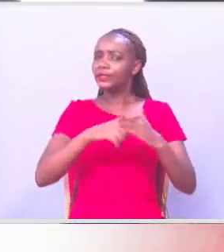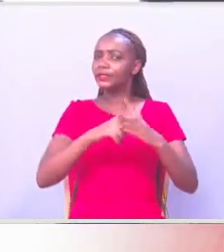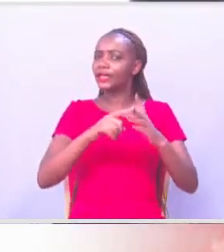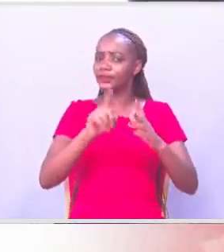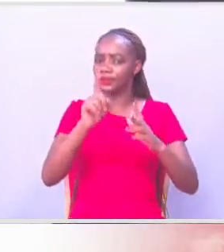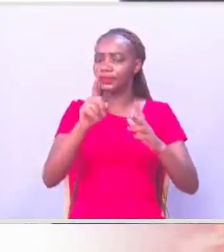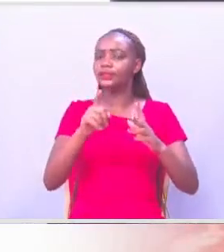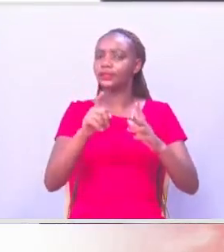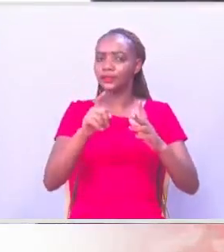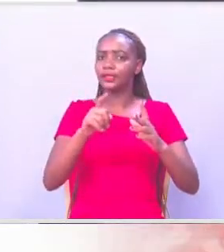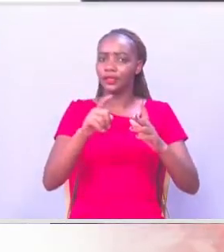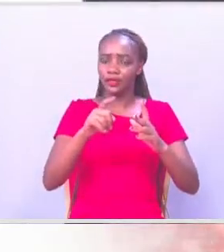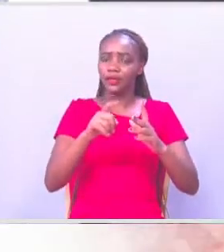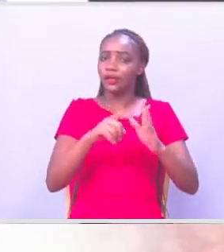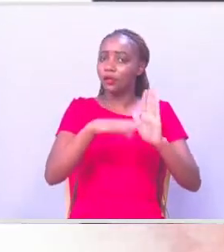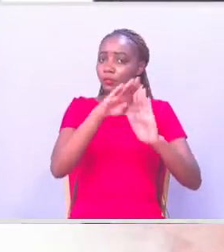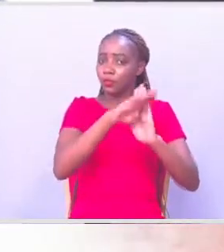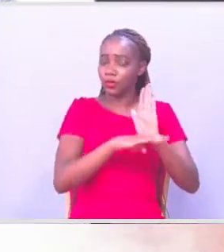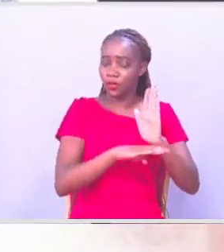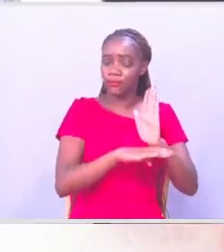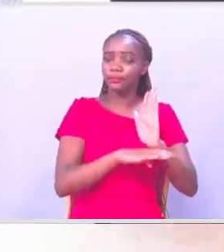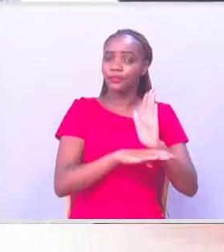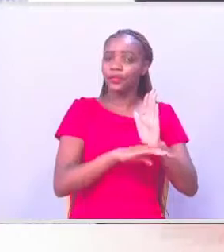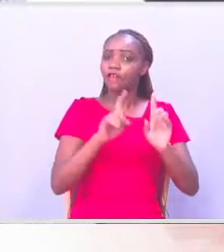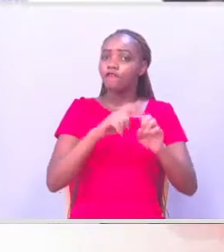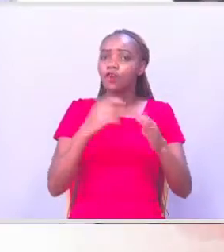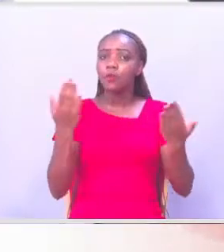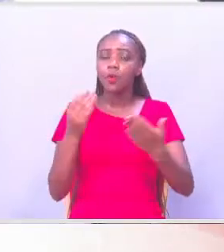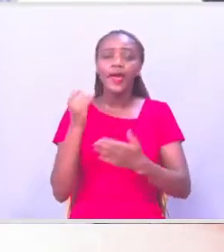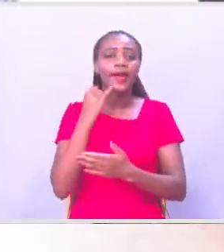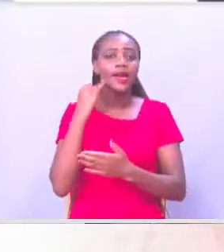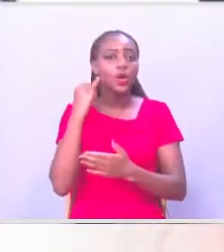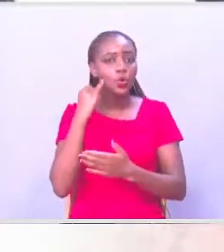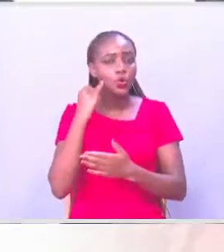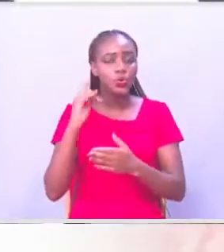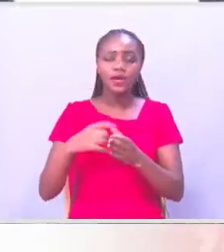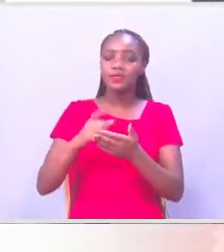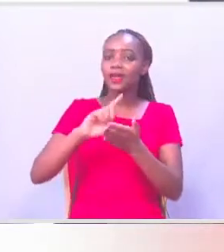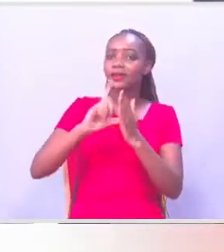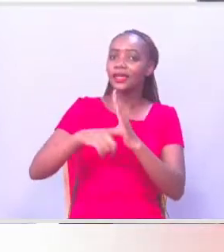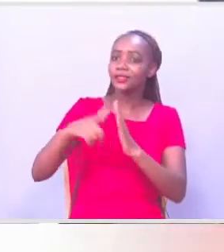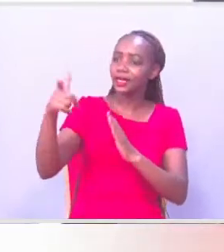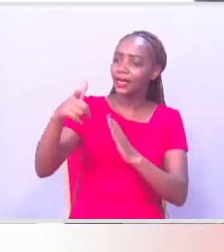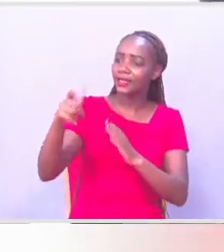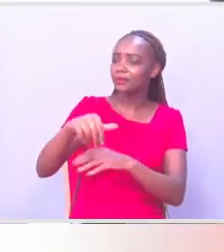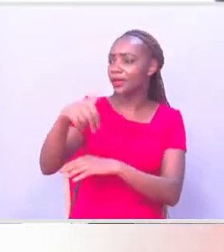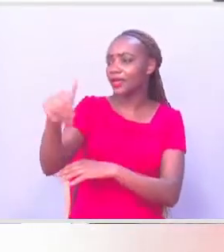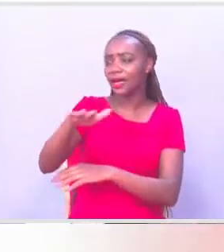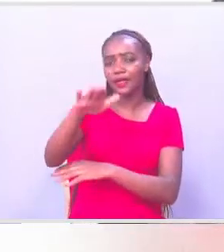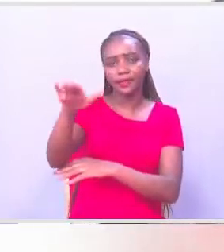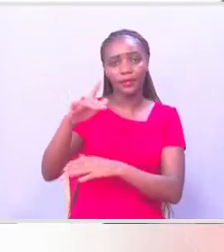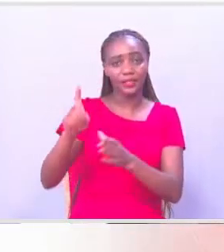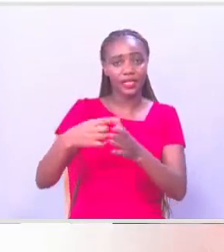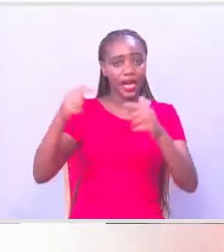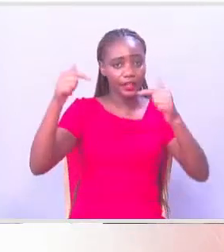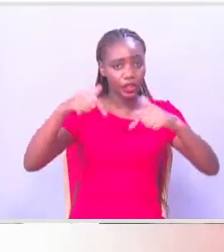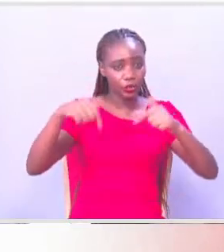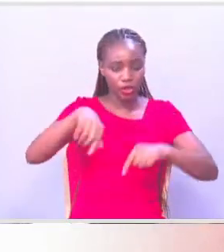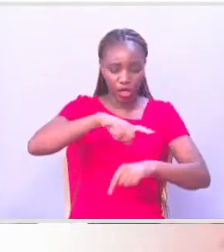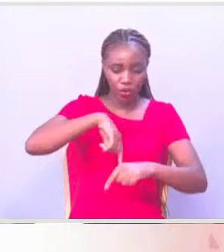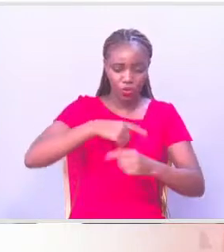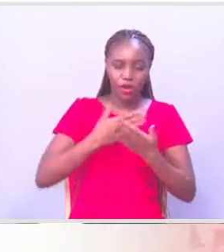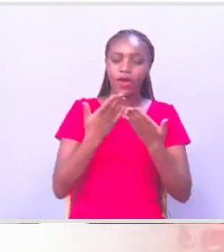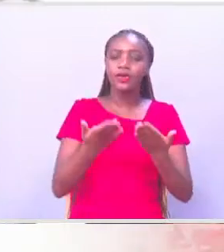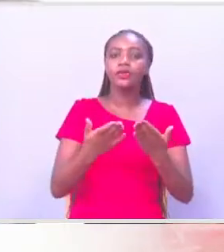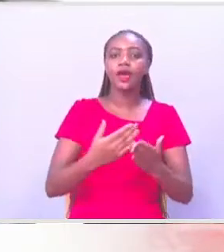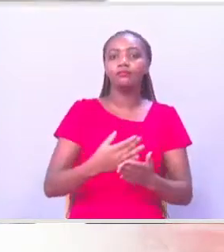Azimio upande wa Nakuru. Na kutoka Nakuru tukatembea mpaka Laikipia na kila mahali, na siku ya leo tumekuja hapa